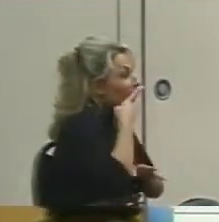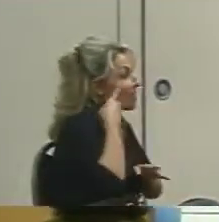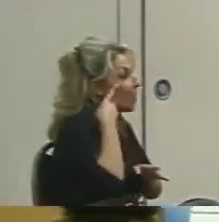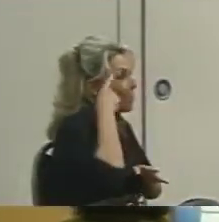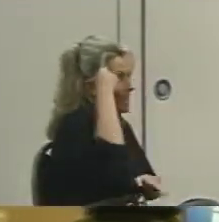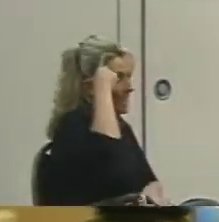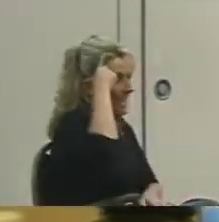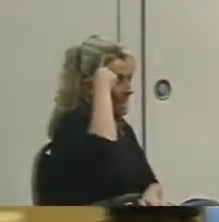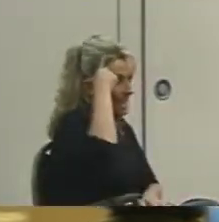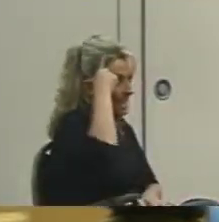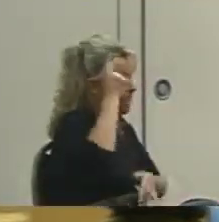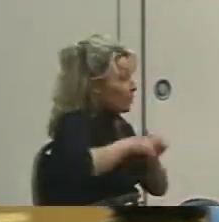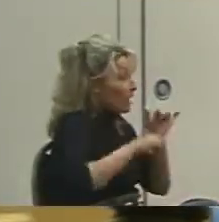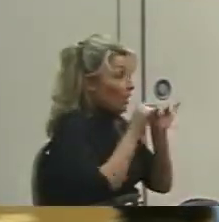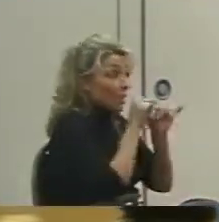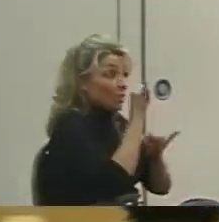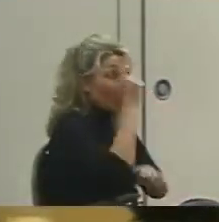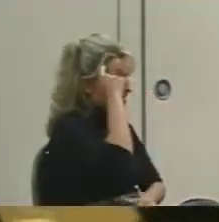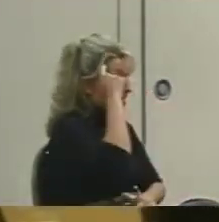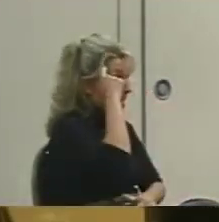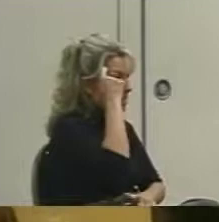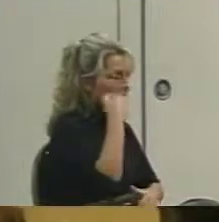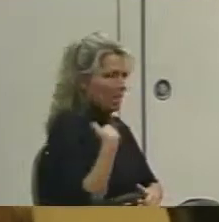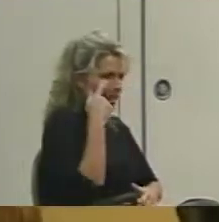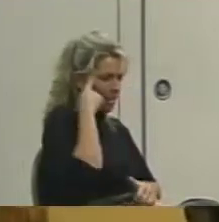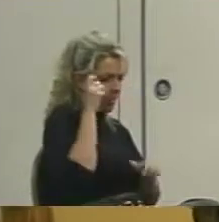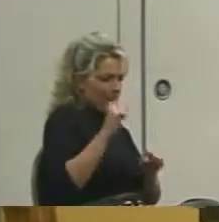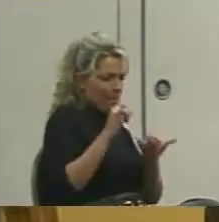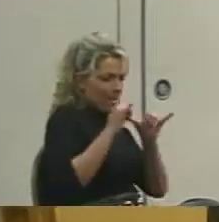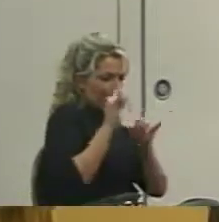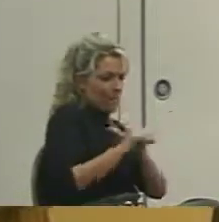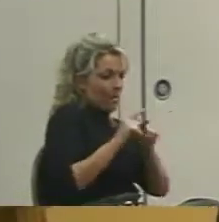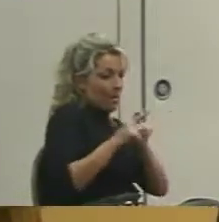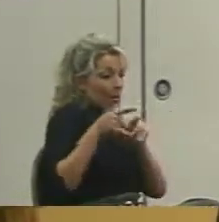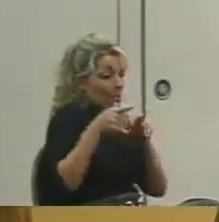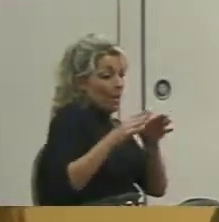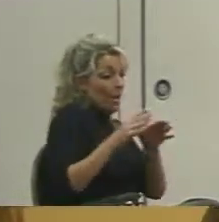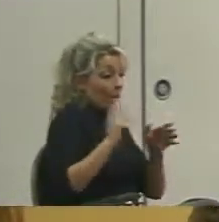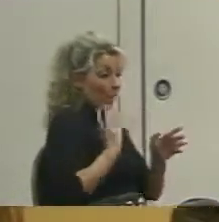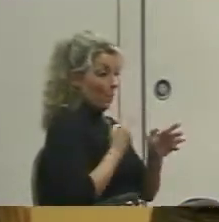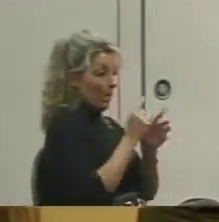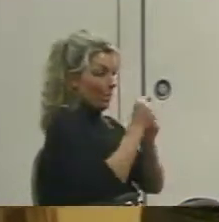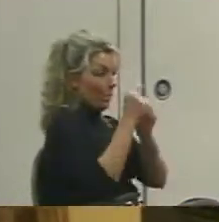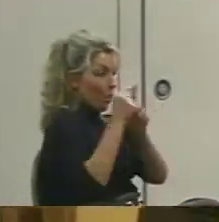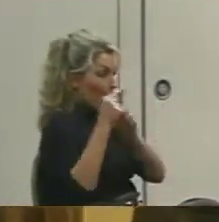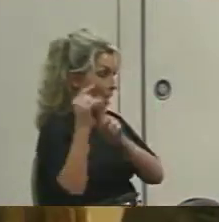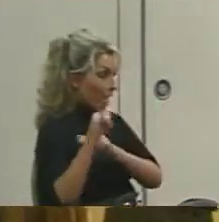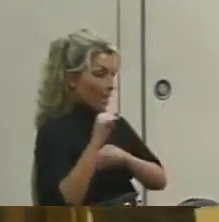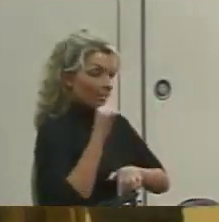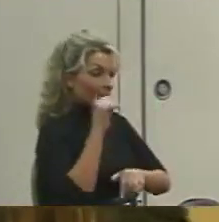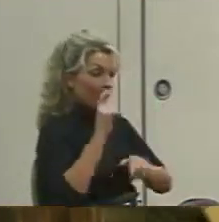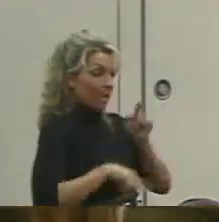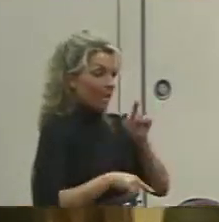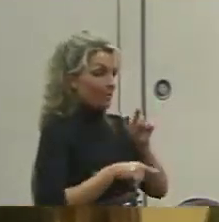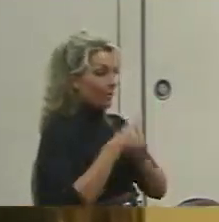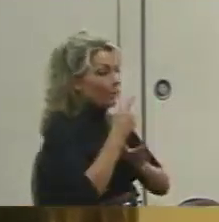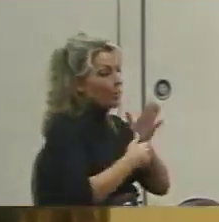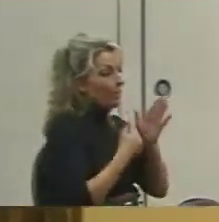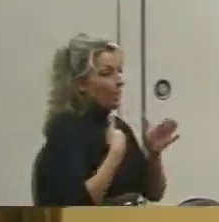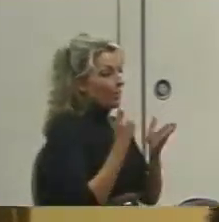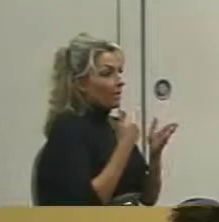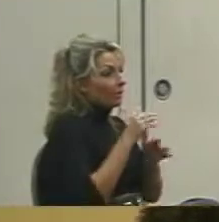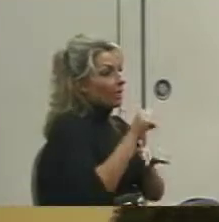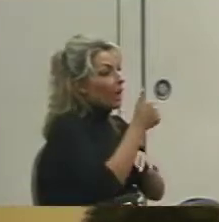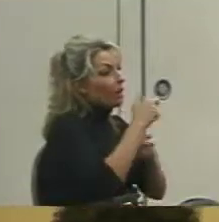Can't be measured. I think we can measure this, but the way it's worded, we can't. We'll fix it. But what we've got here is another